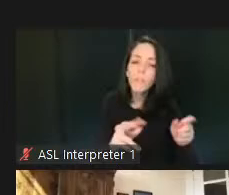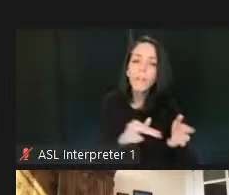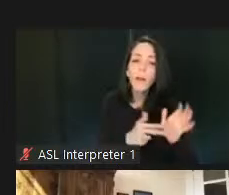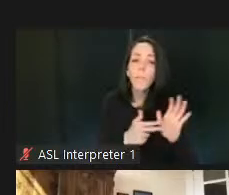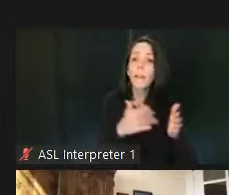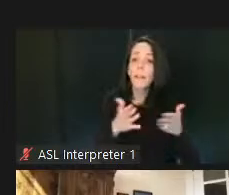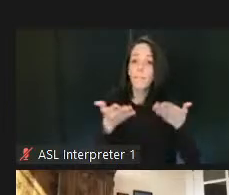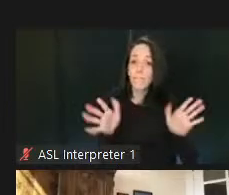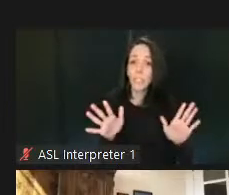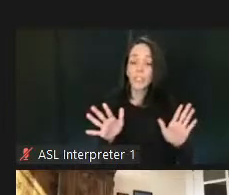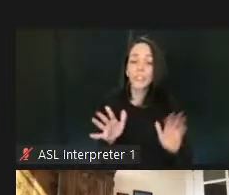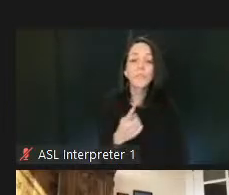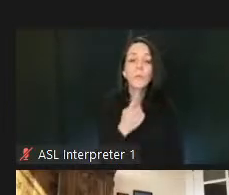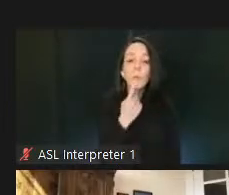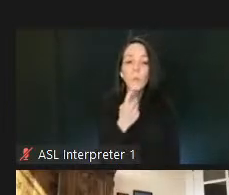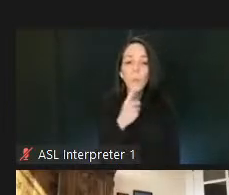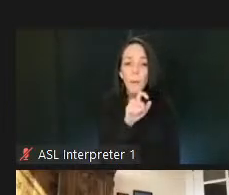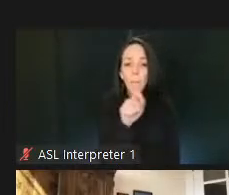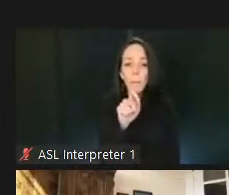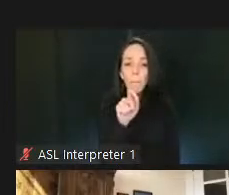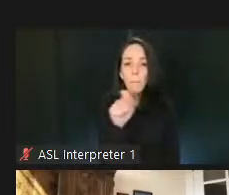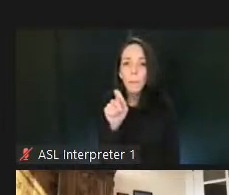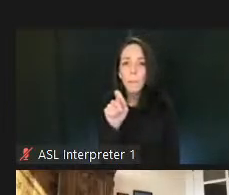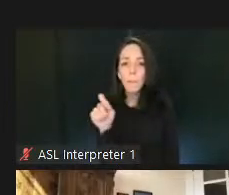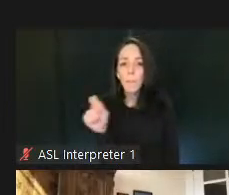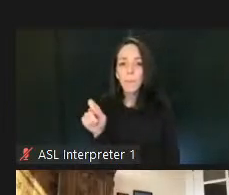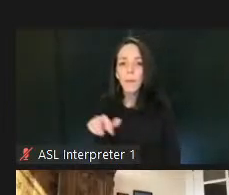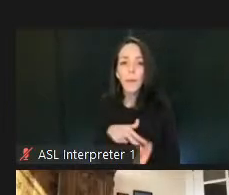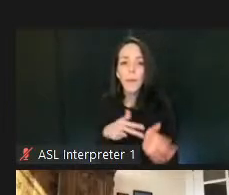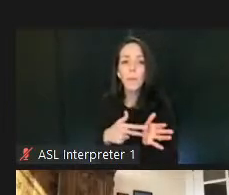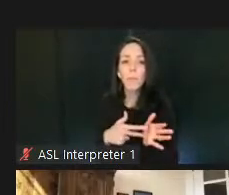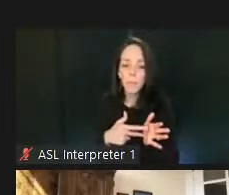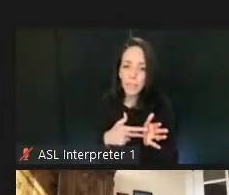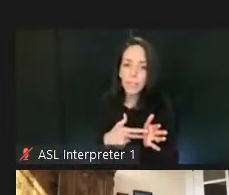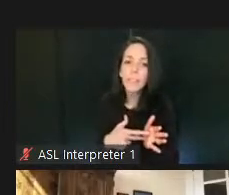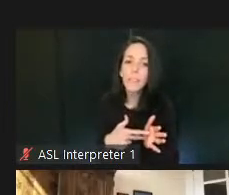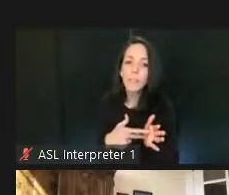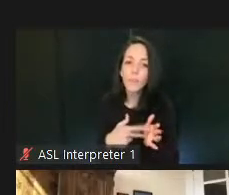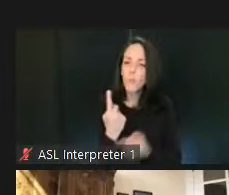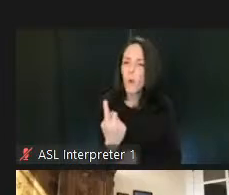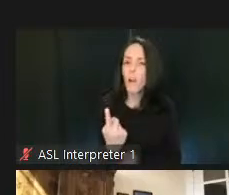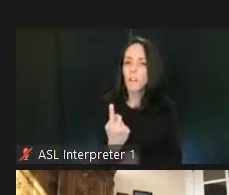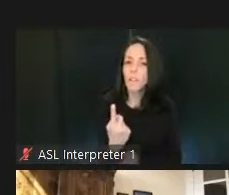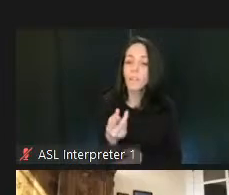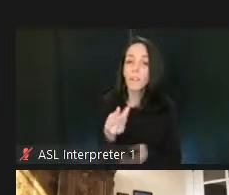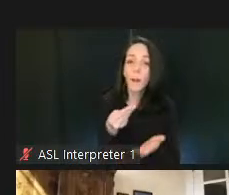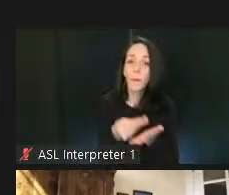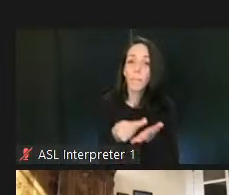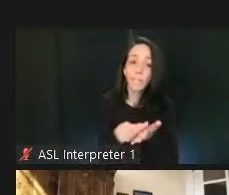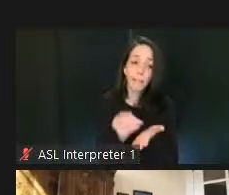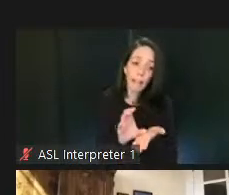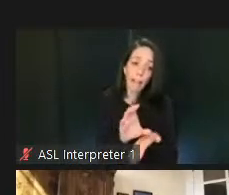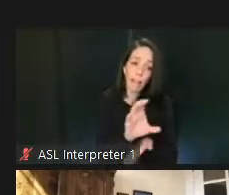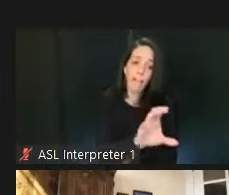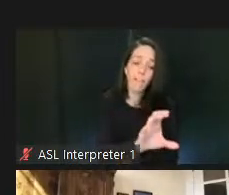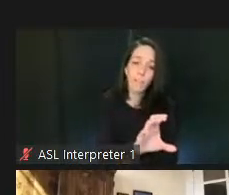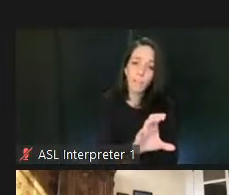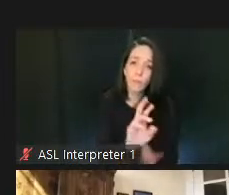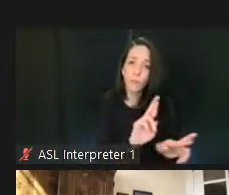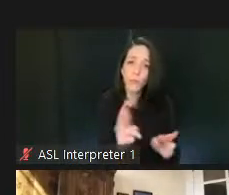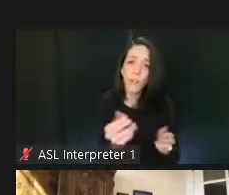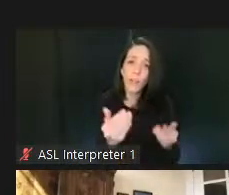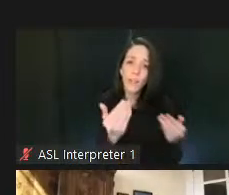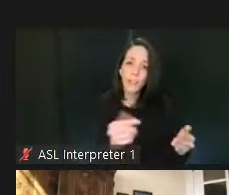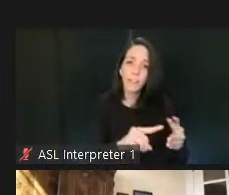lines, those indicate projects, or well, one project on Springville Road where funding has been allocated for construction, but